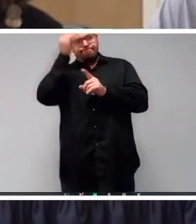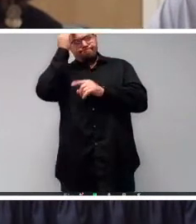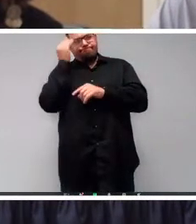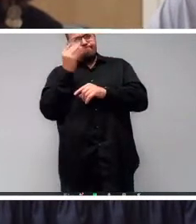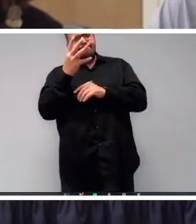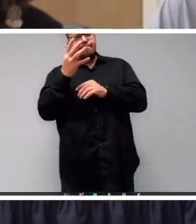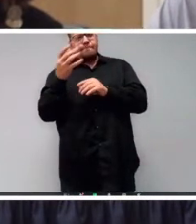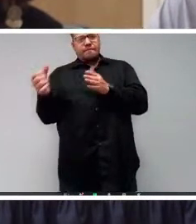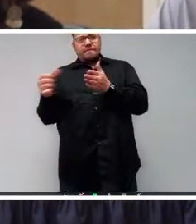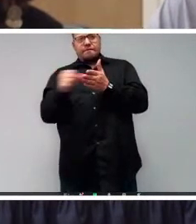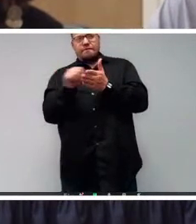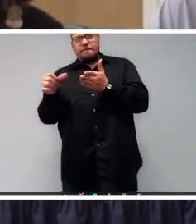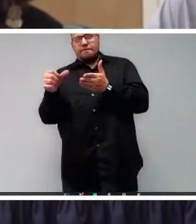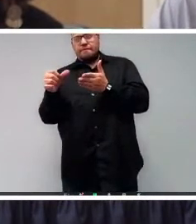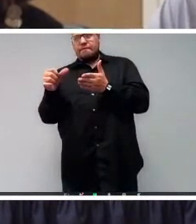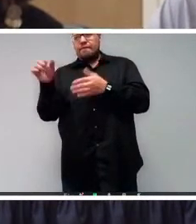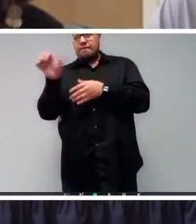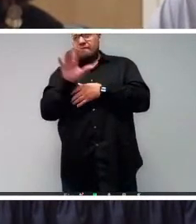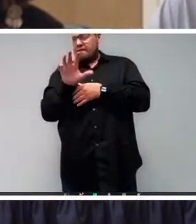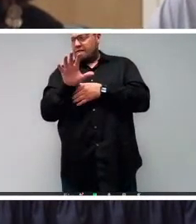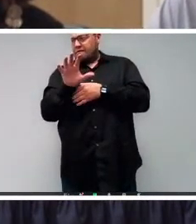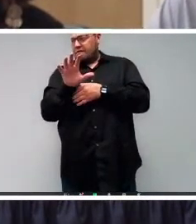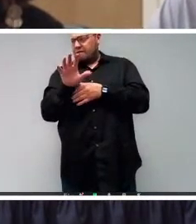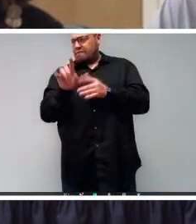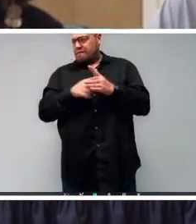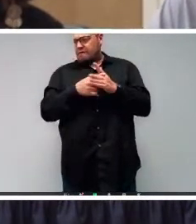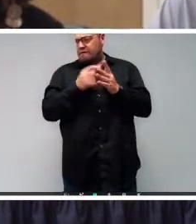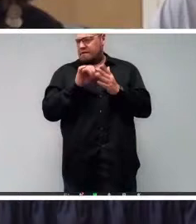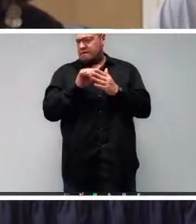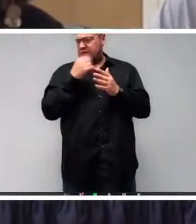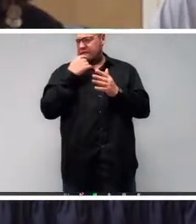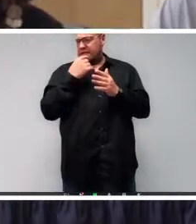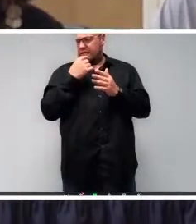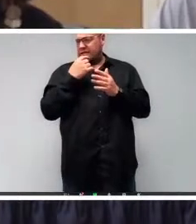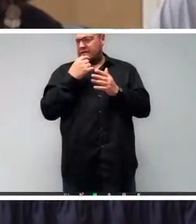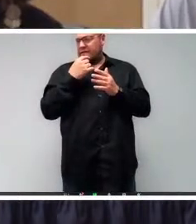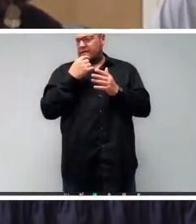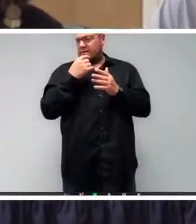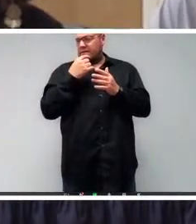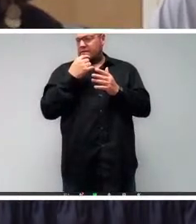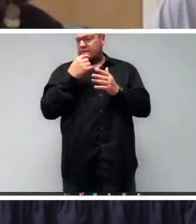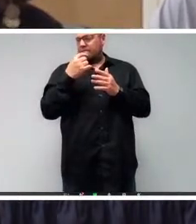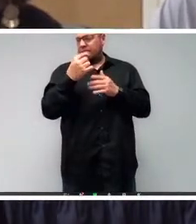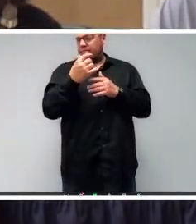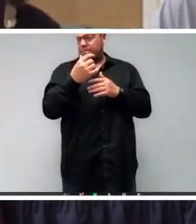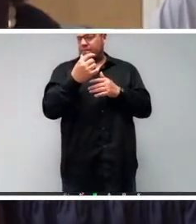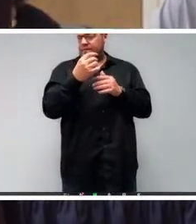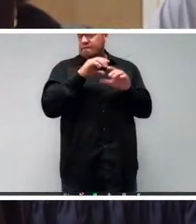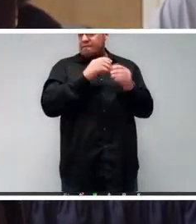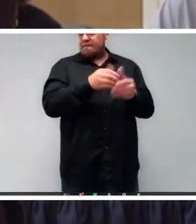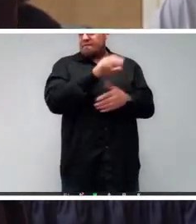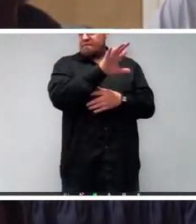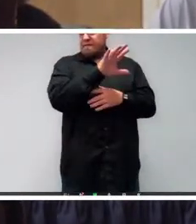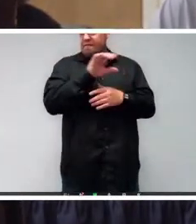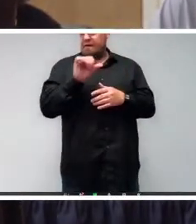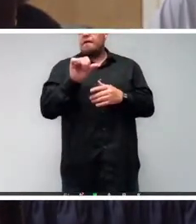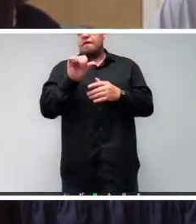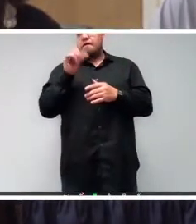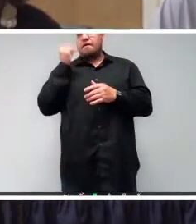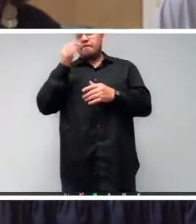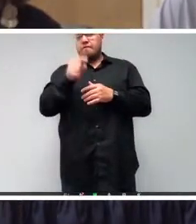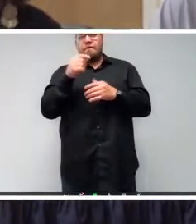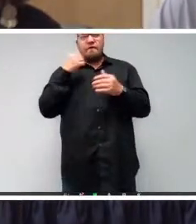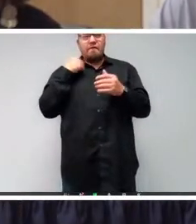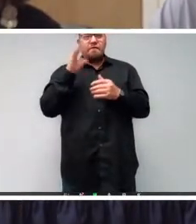would be page 5, but at the beginning of it says the cost of phase 5A. And if you pull out this